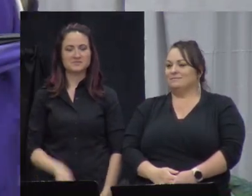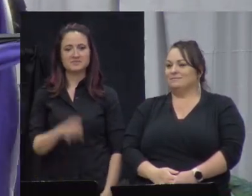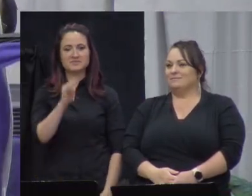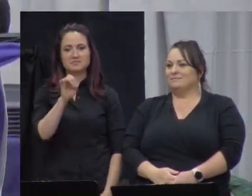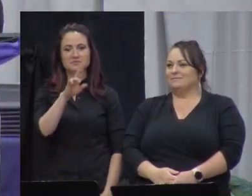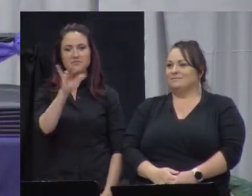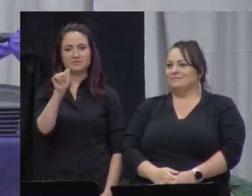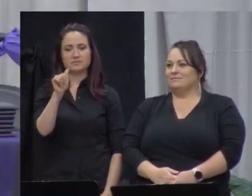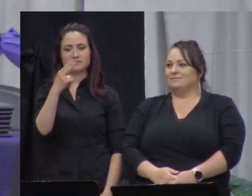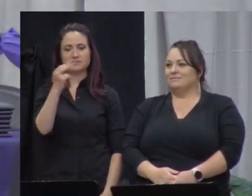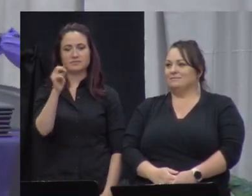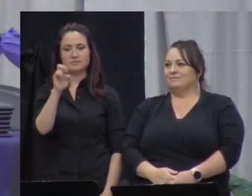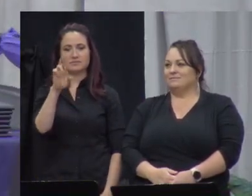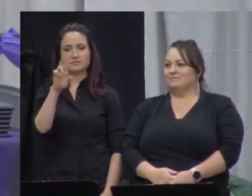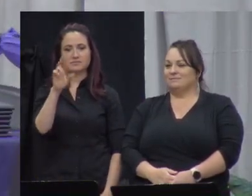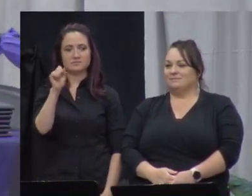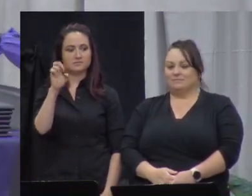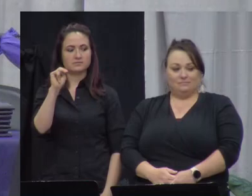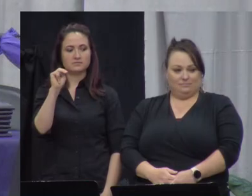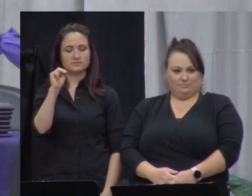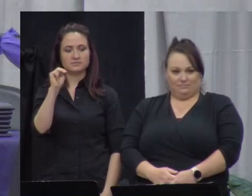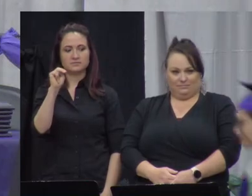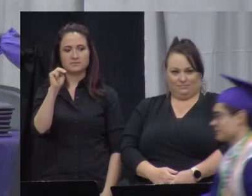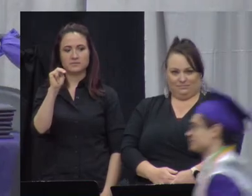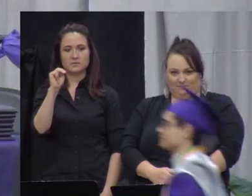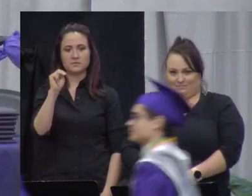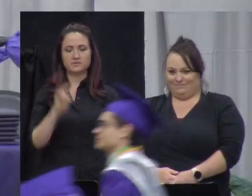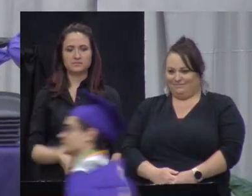Marina Henderson.